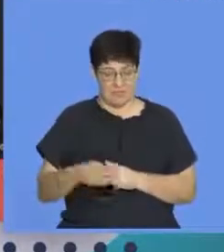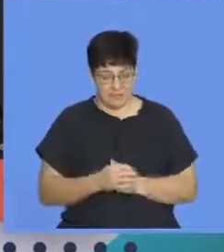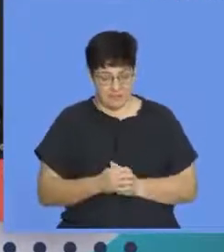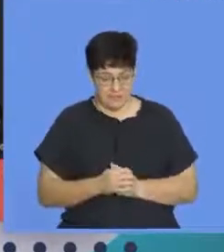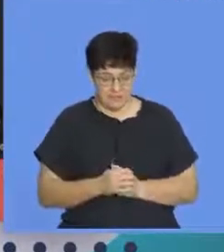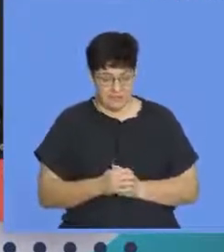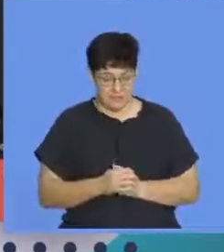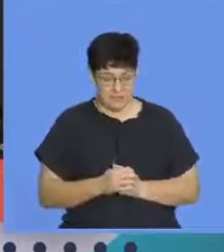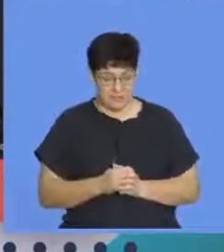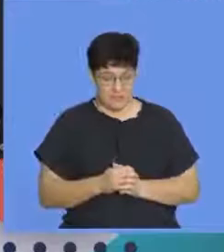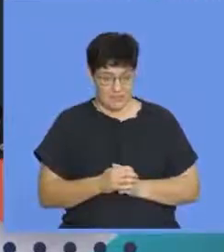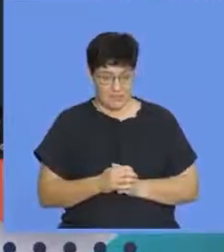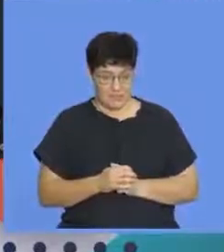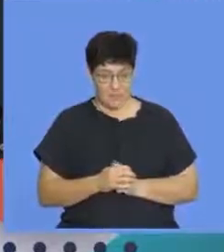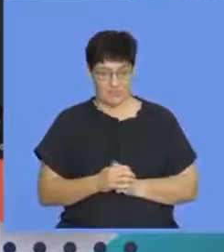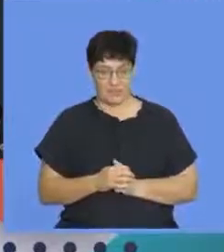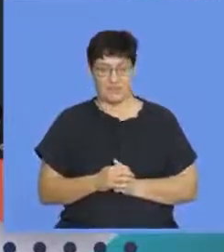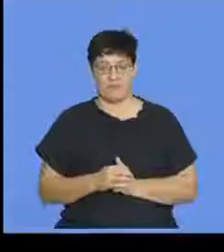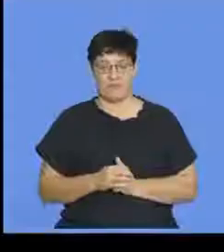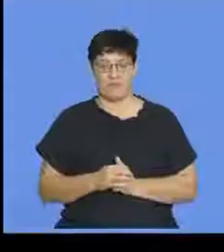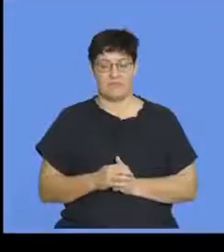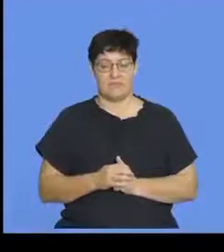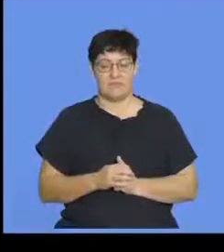out, we can now move on.